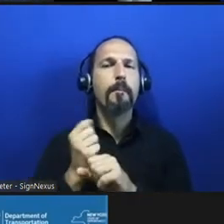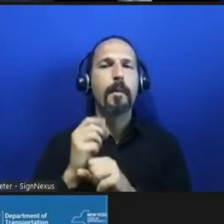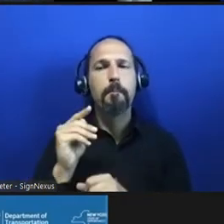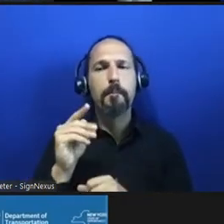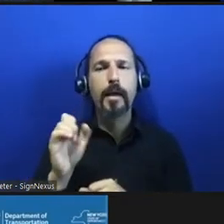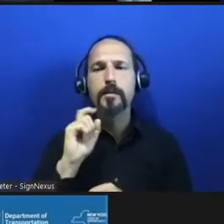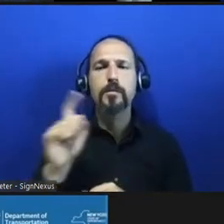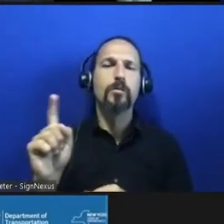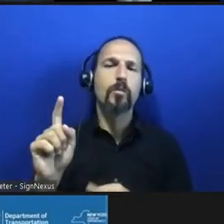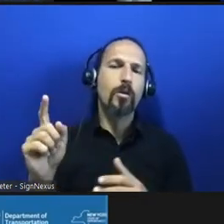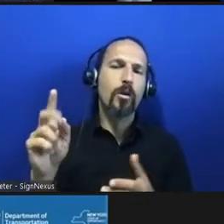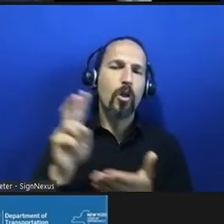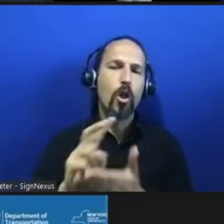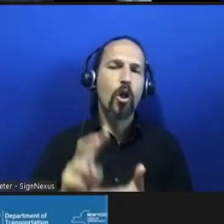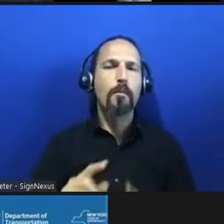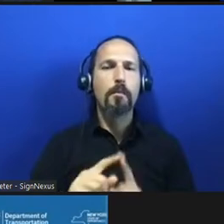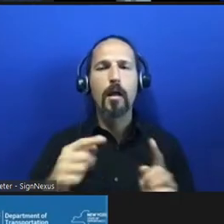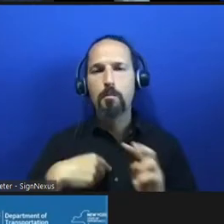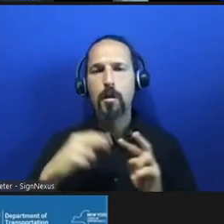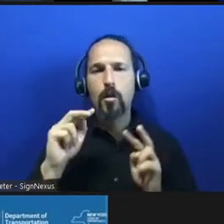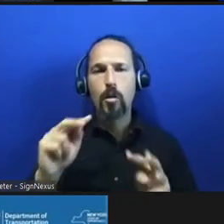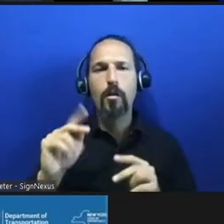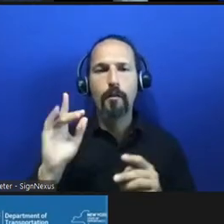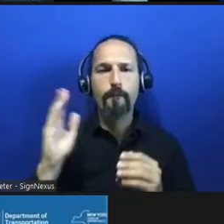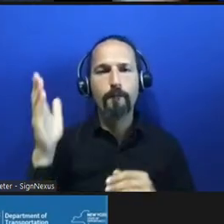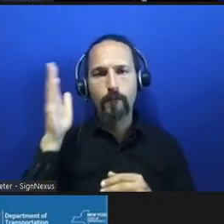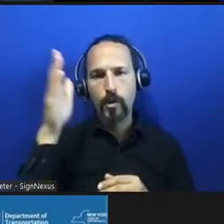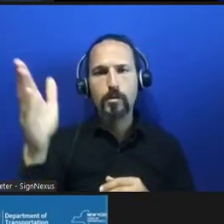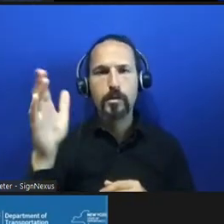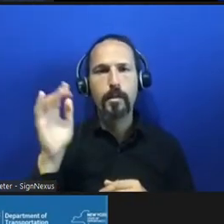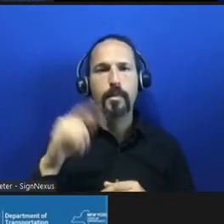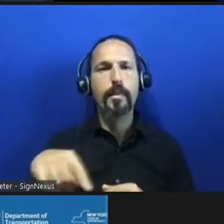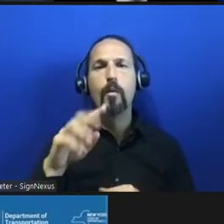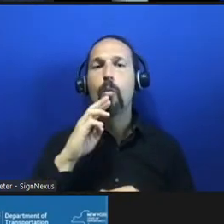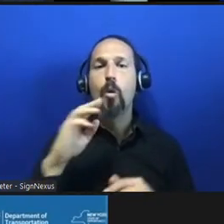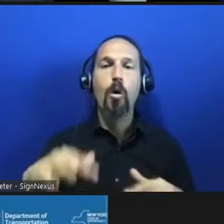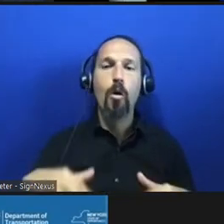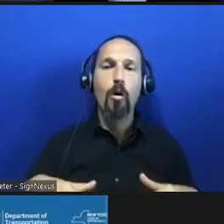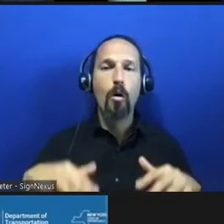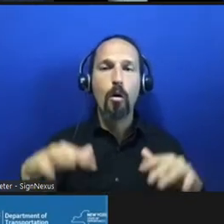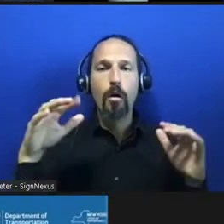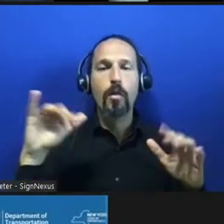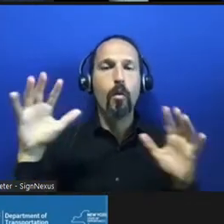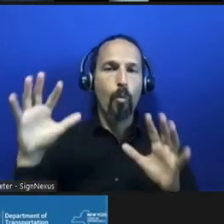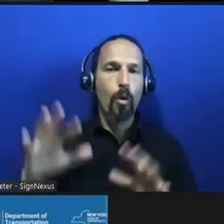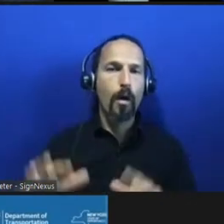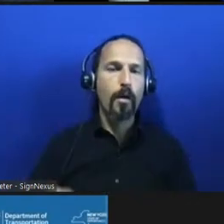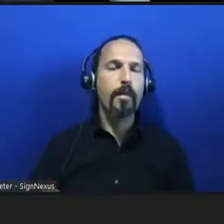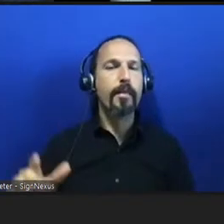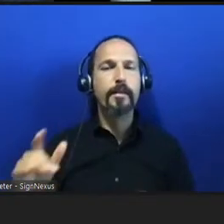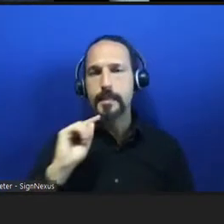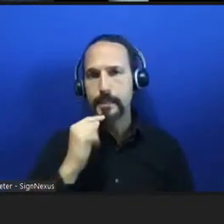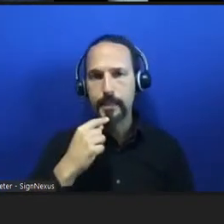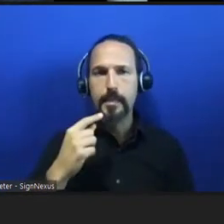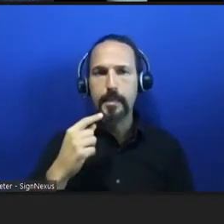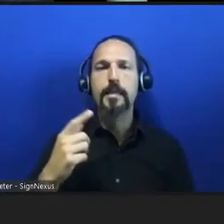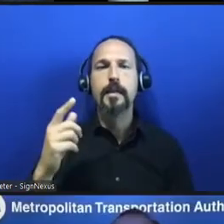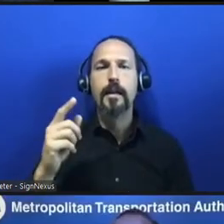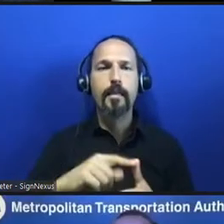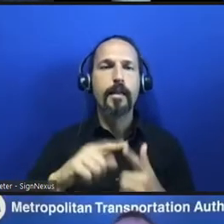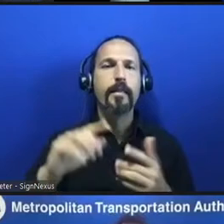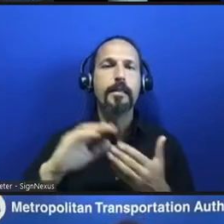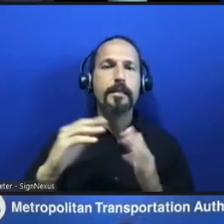disappoint but what else I look forward to a time in the future when sea levels have risen extreme weather conditions are commonplace and our city city